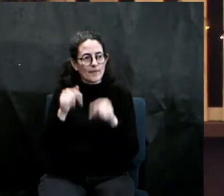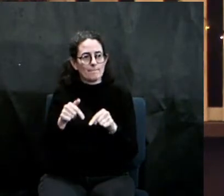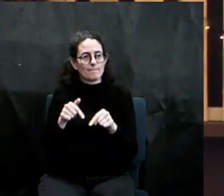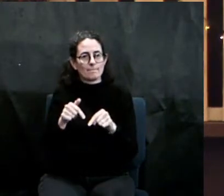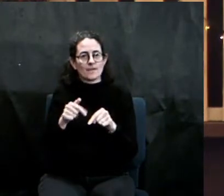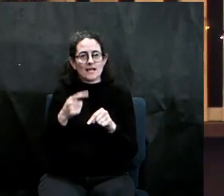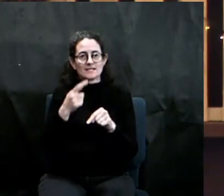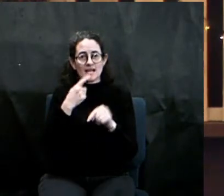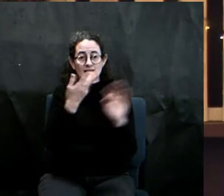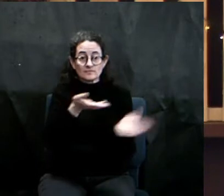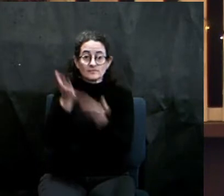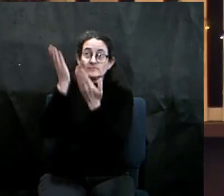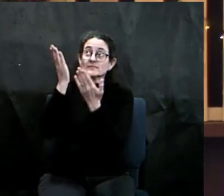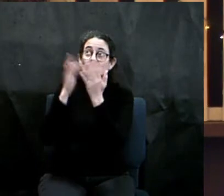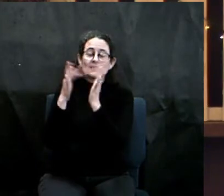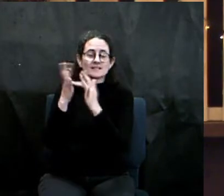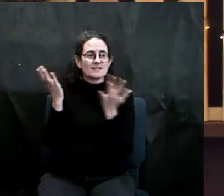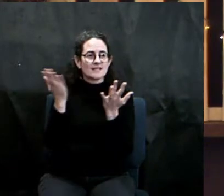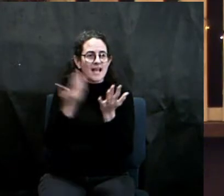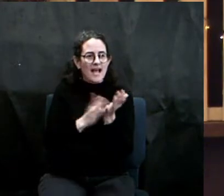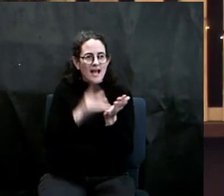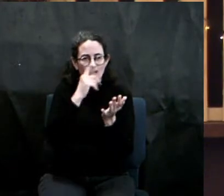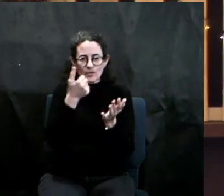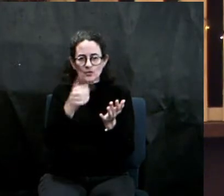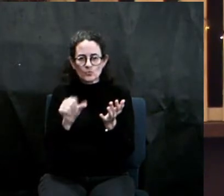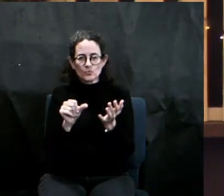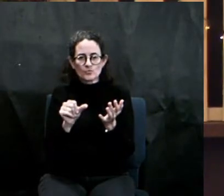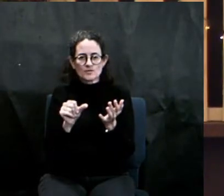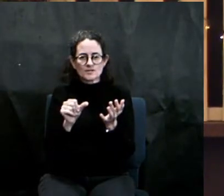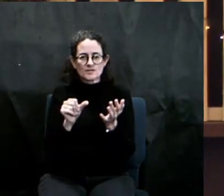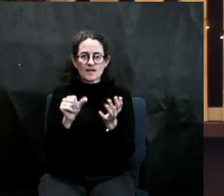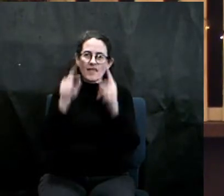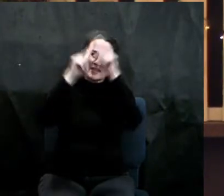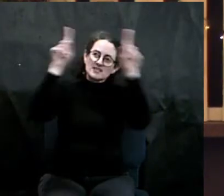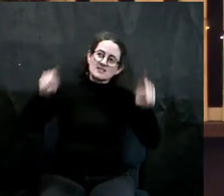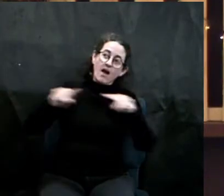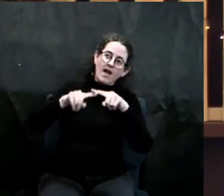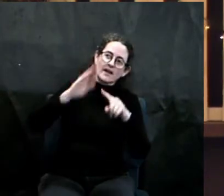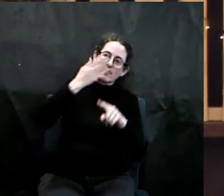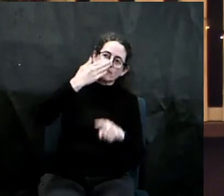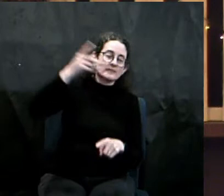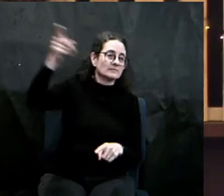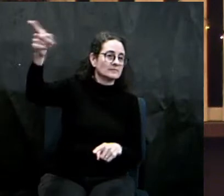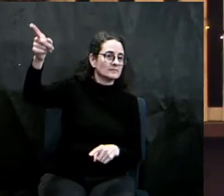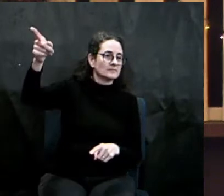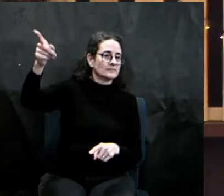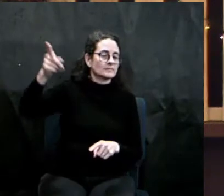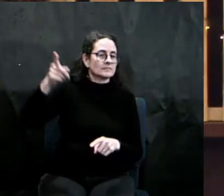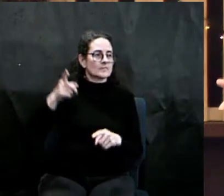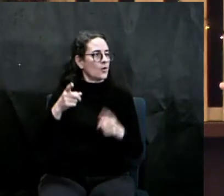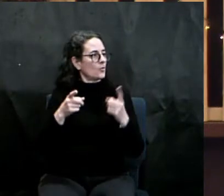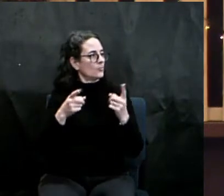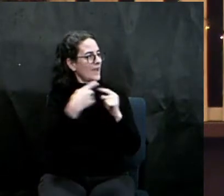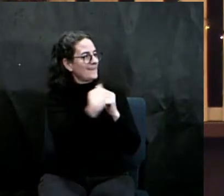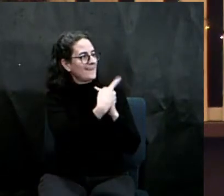Jesus? How can we use our sign at the front of the church? How can we use our location near the shops? How can we use